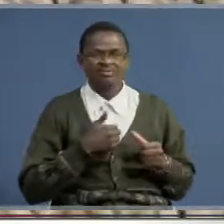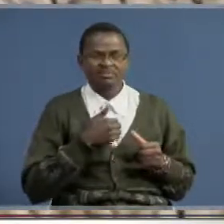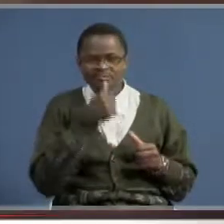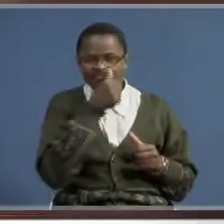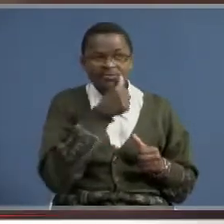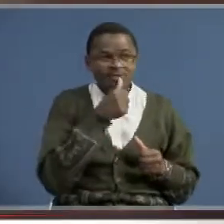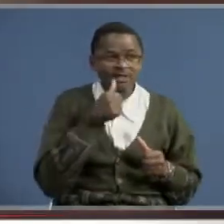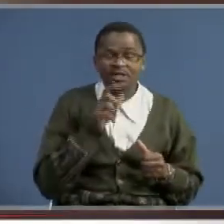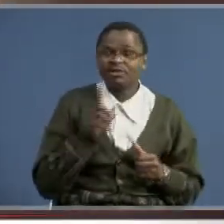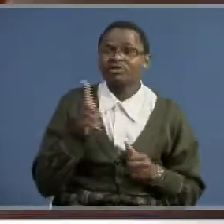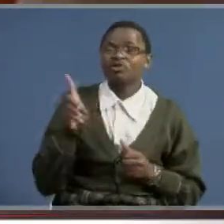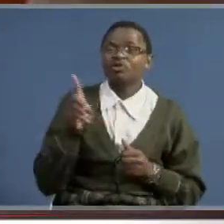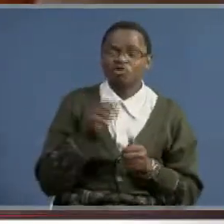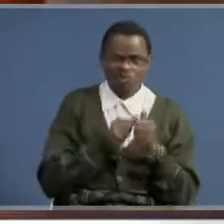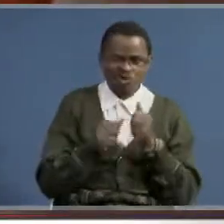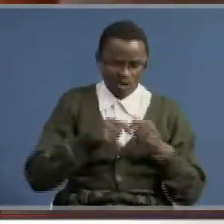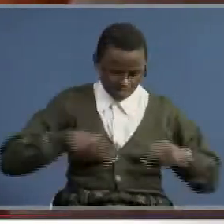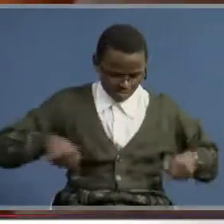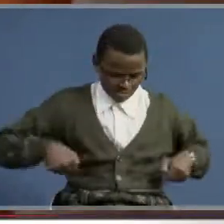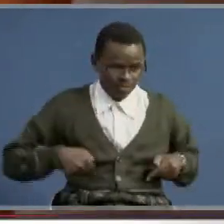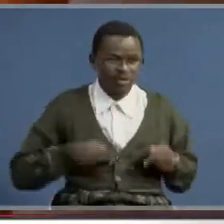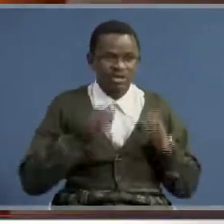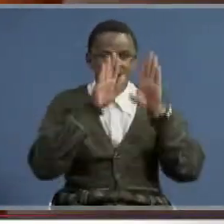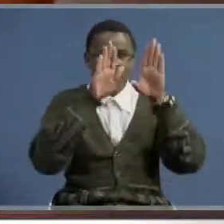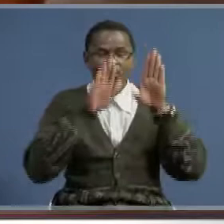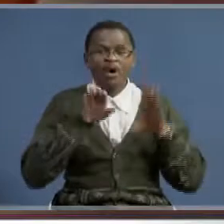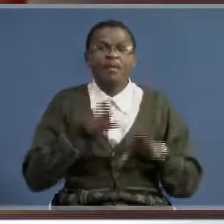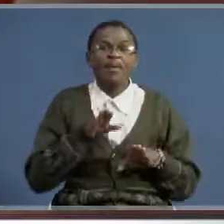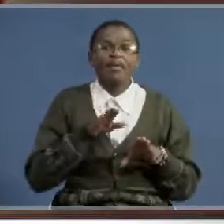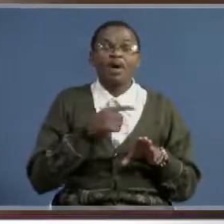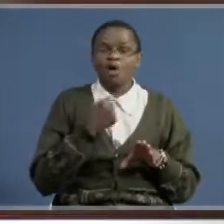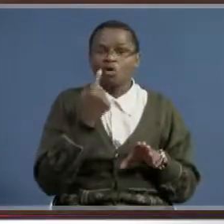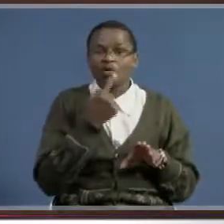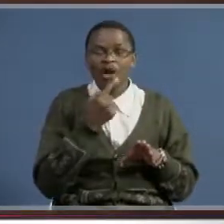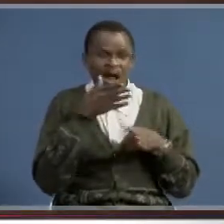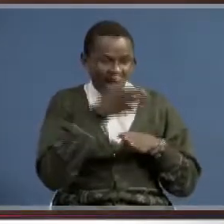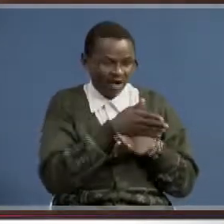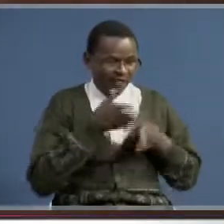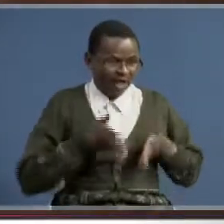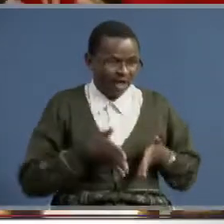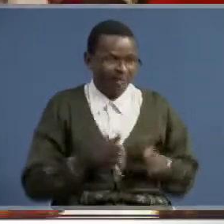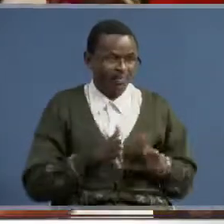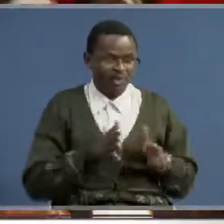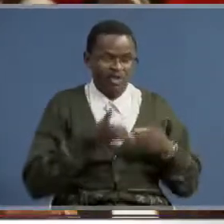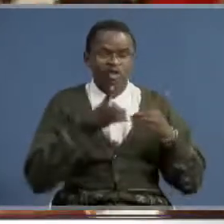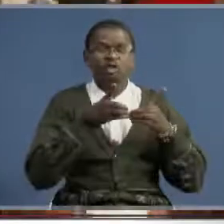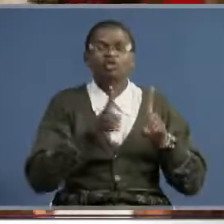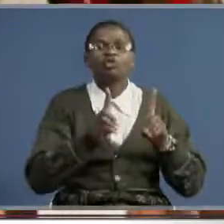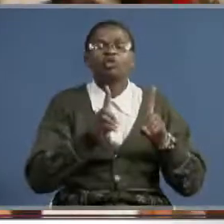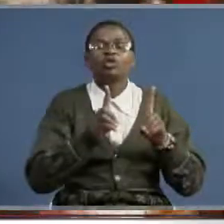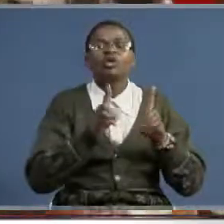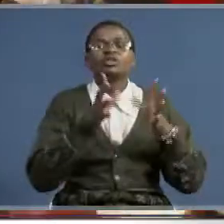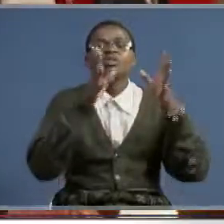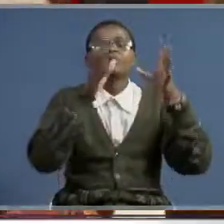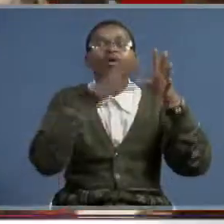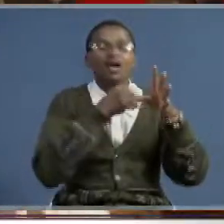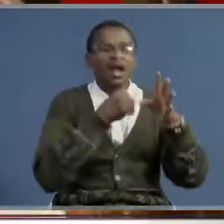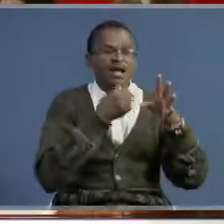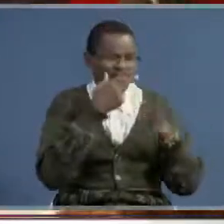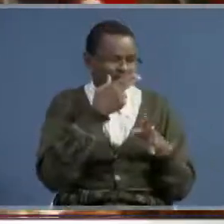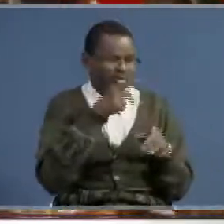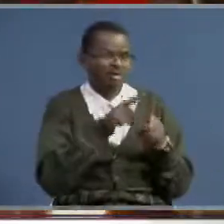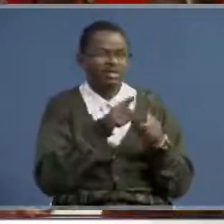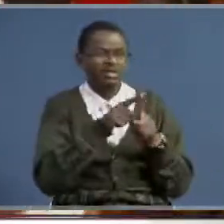known as leketio, which plays a critical role in womanhood, especially after giving birth and during ceremonies such as rites of passage